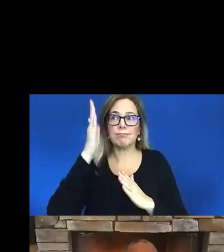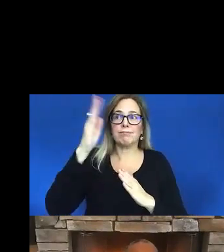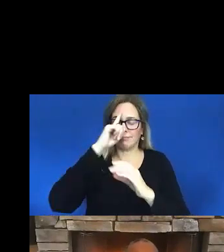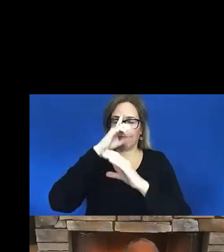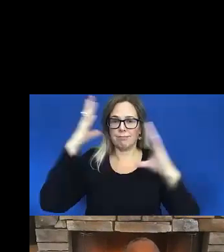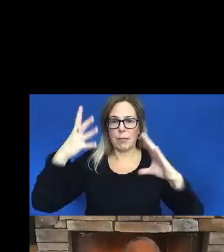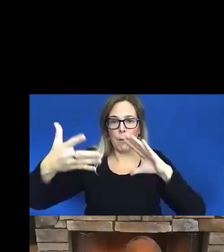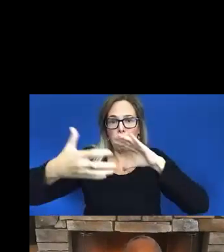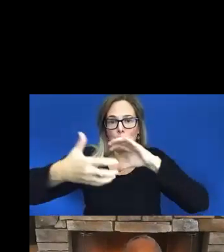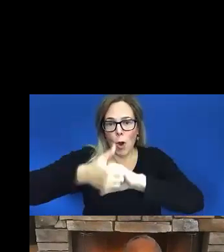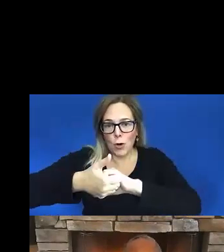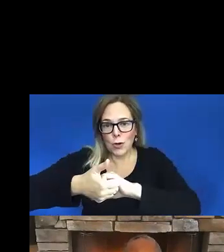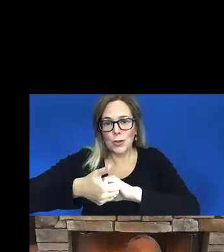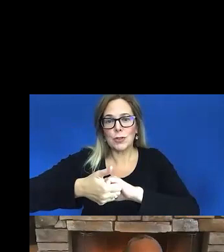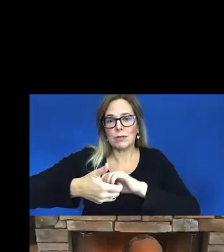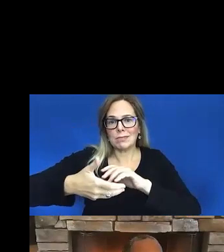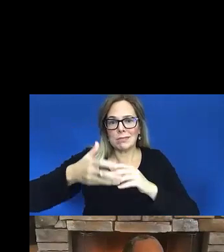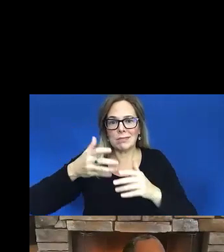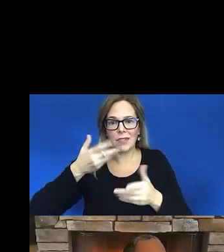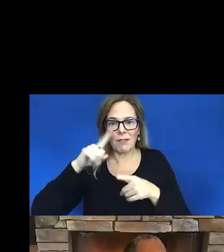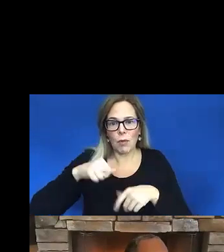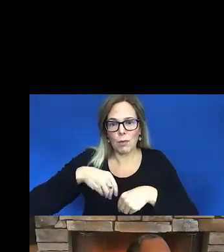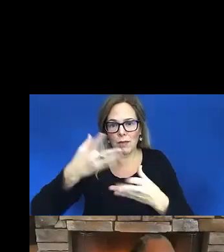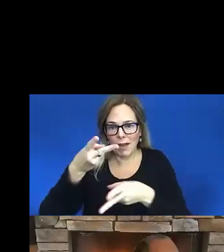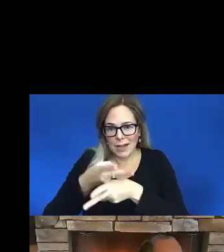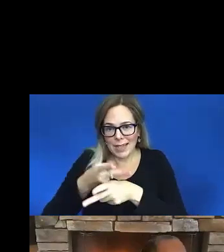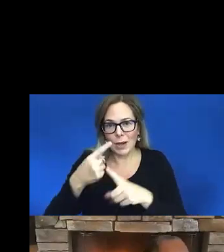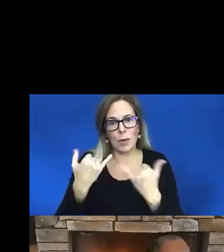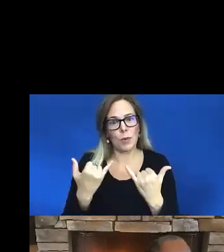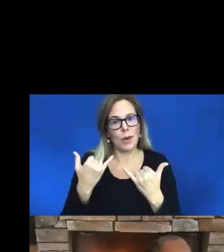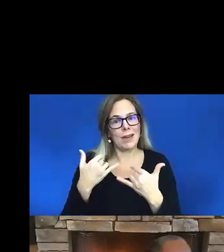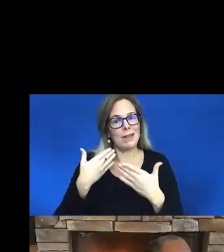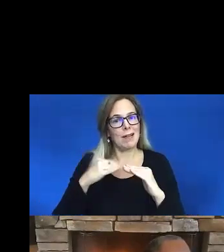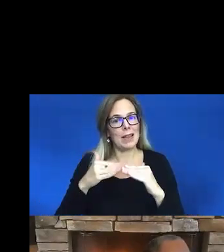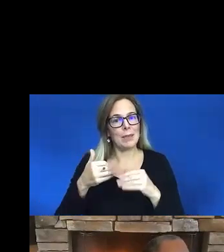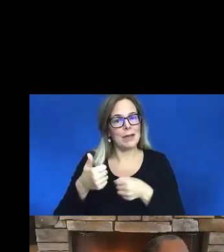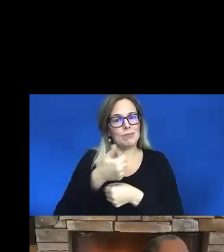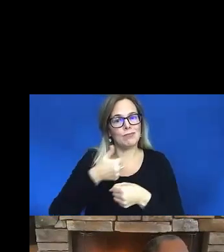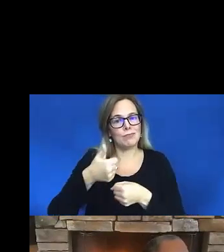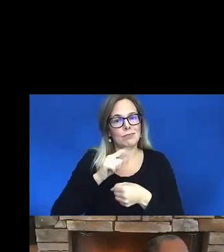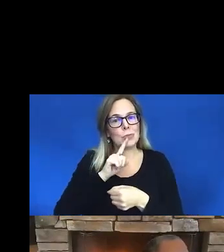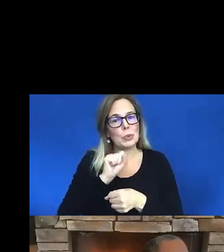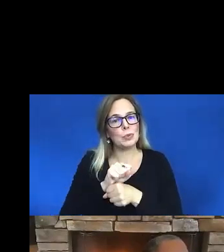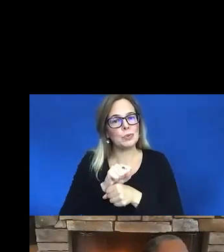are some geographic limitations to the program. Okay, thank you.